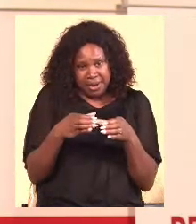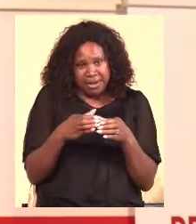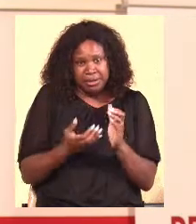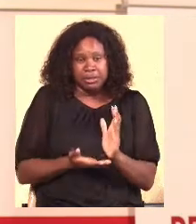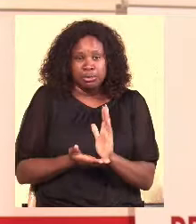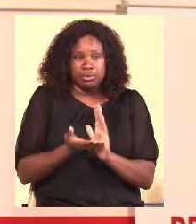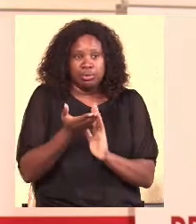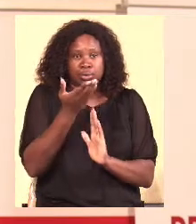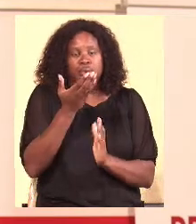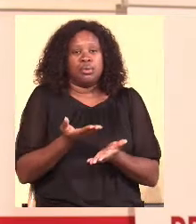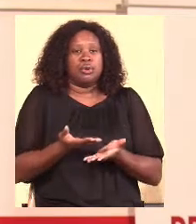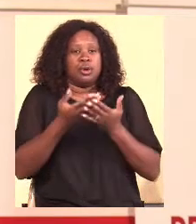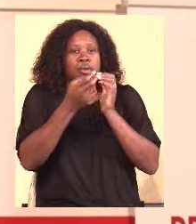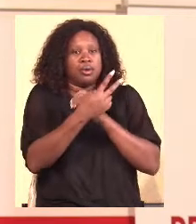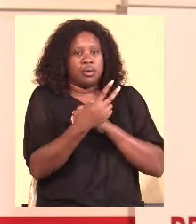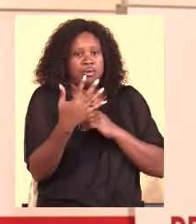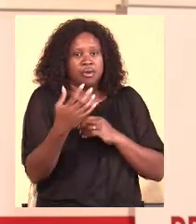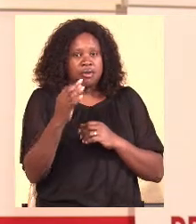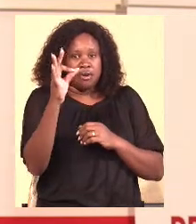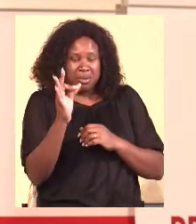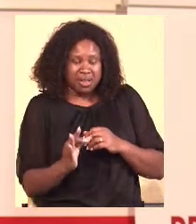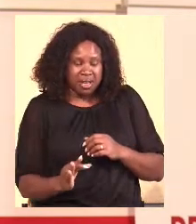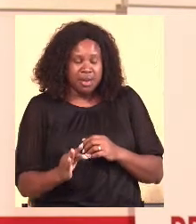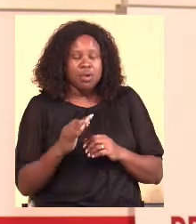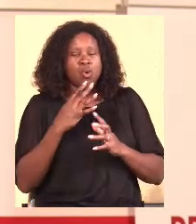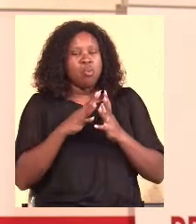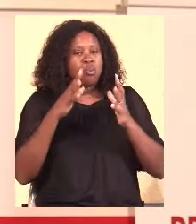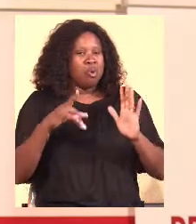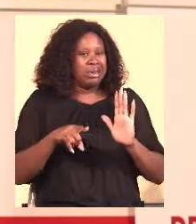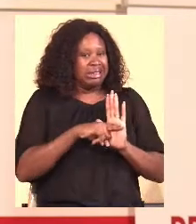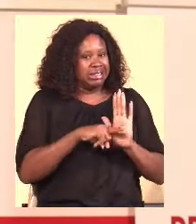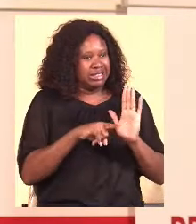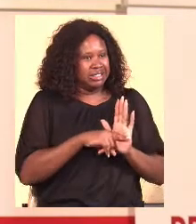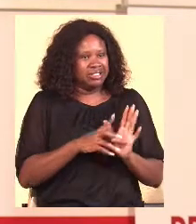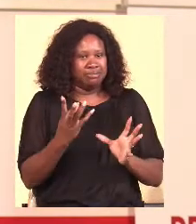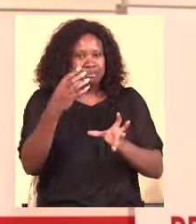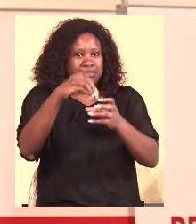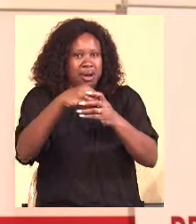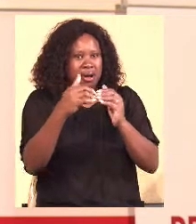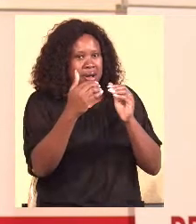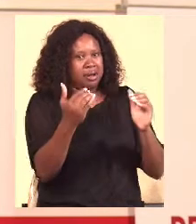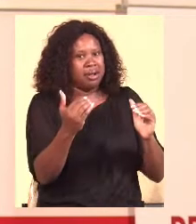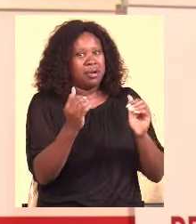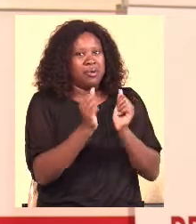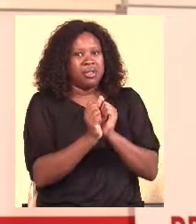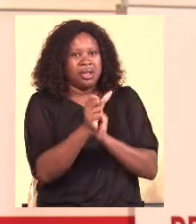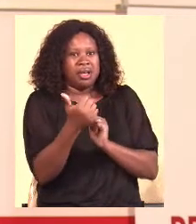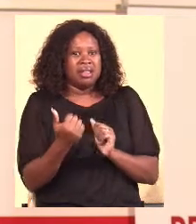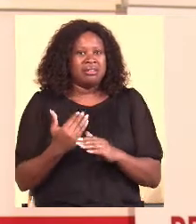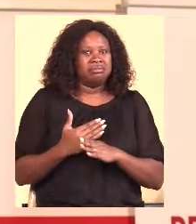bring the 25% who are affected negatively into the fold of being